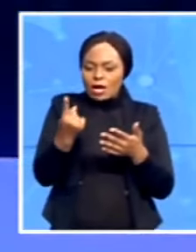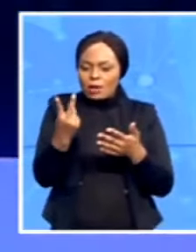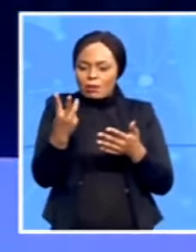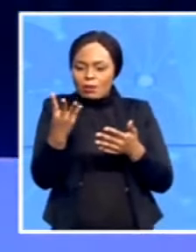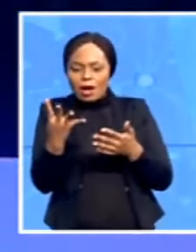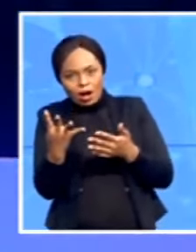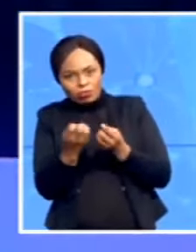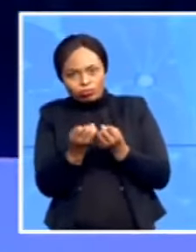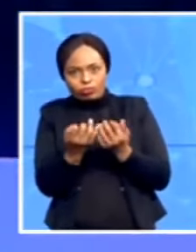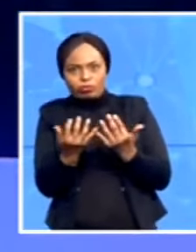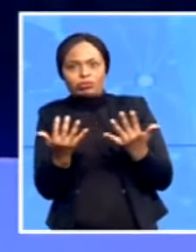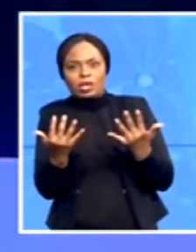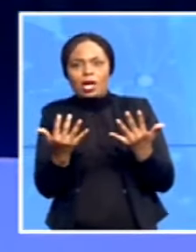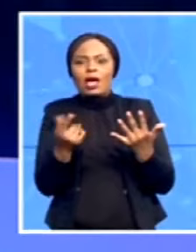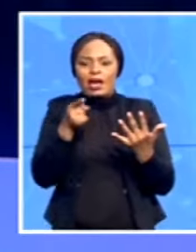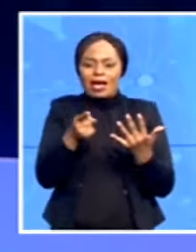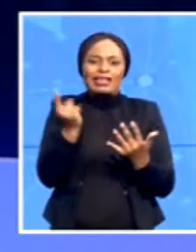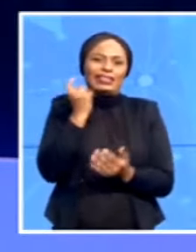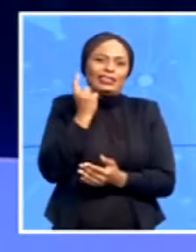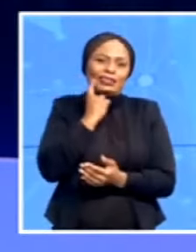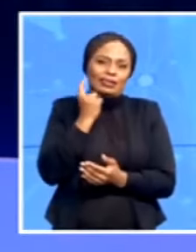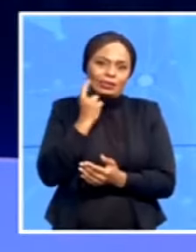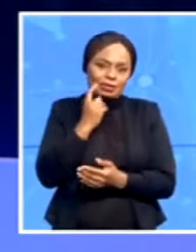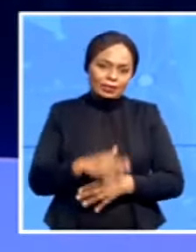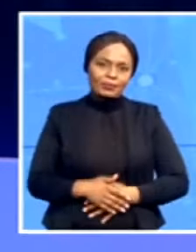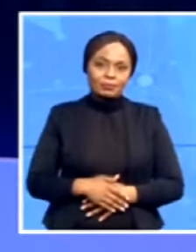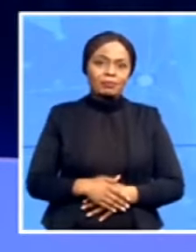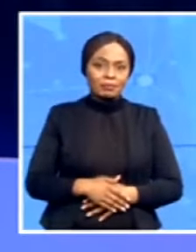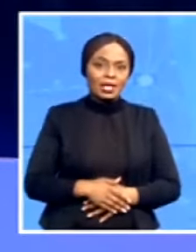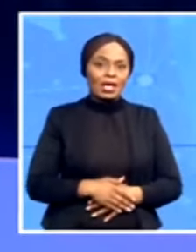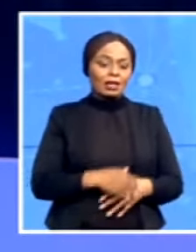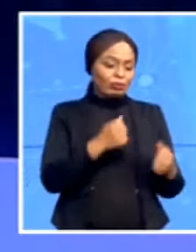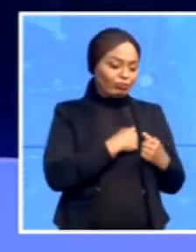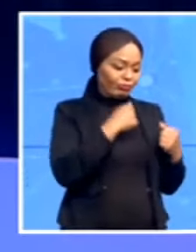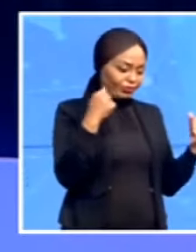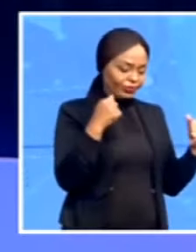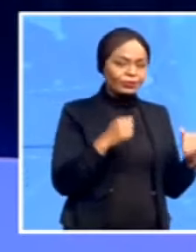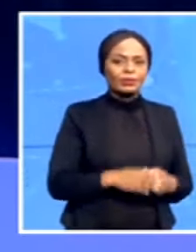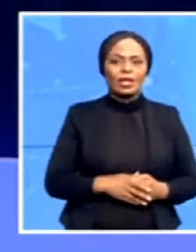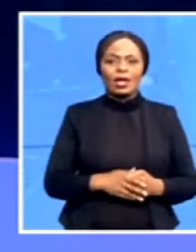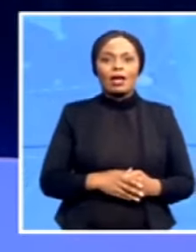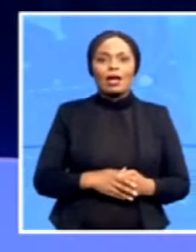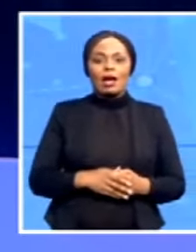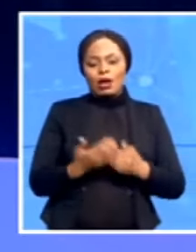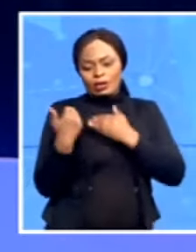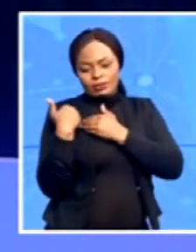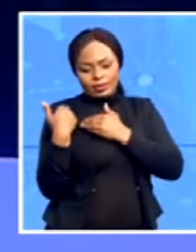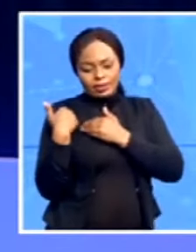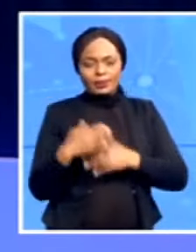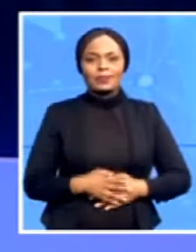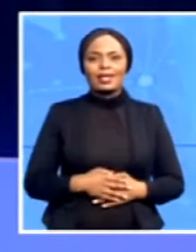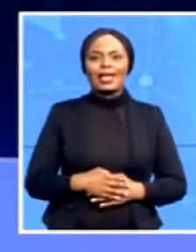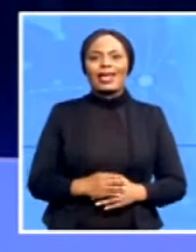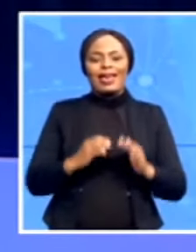Transparency, accountability, and ethical conduct, key in any elections in anywhere around the world. How